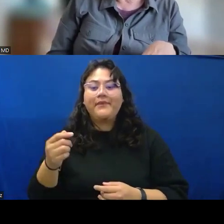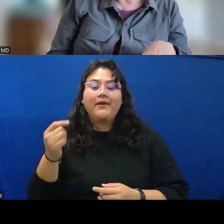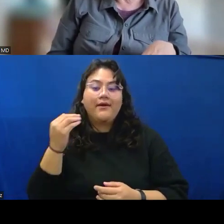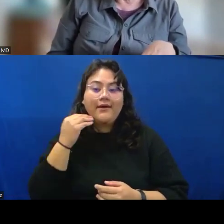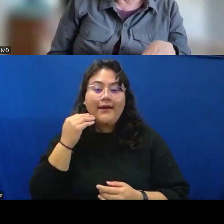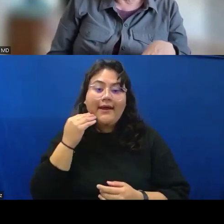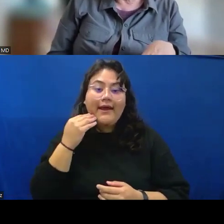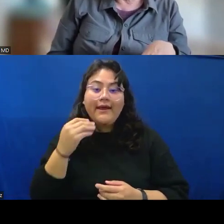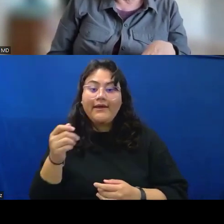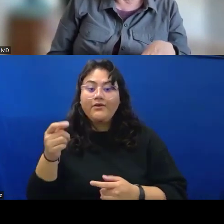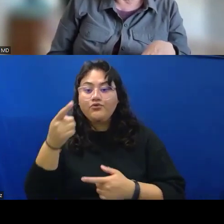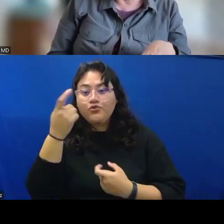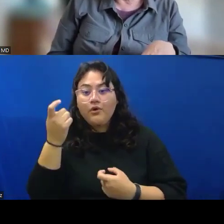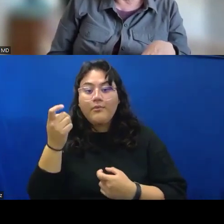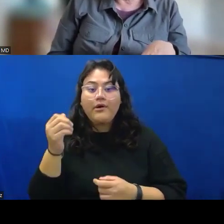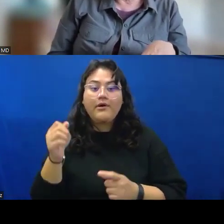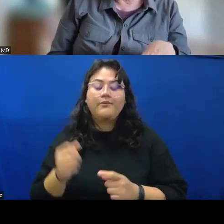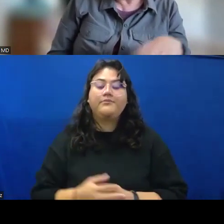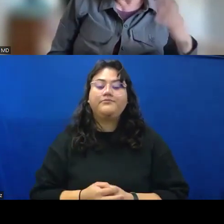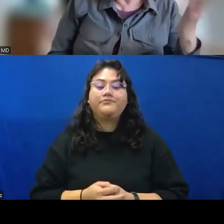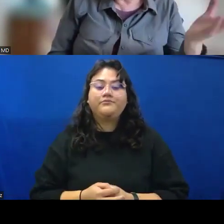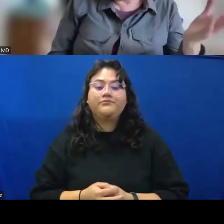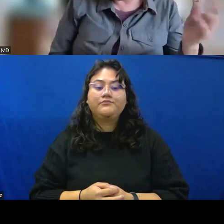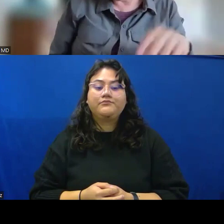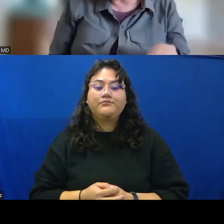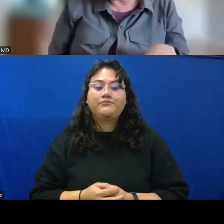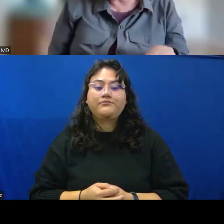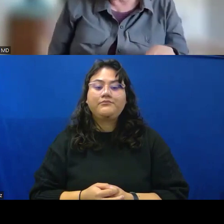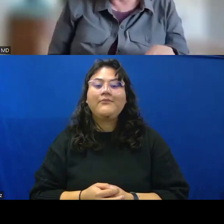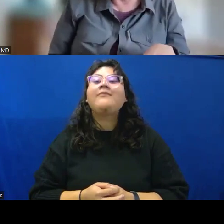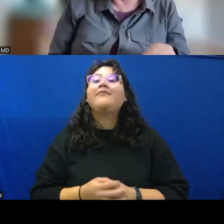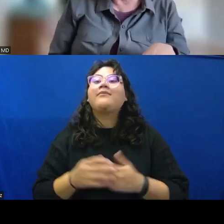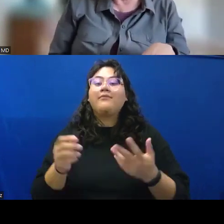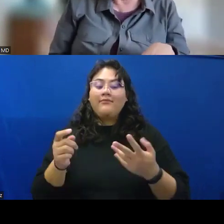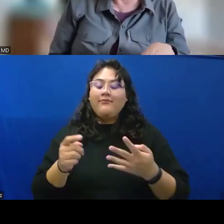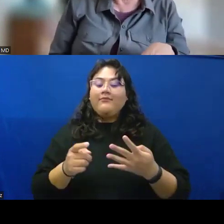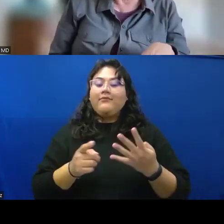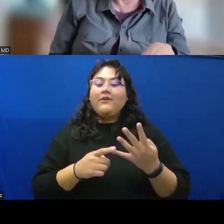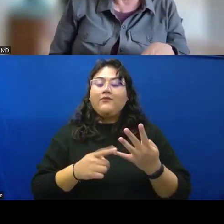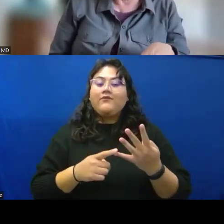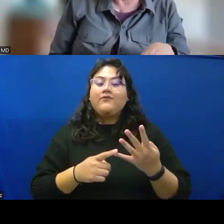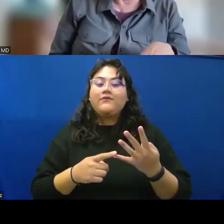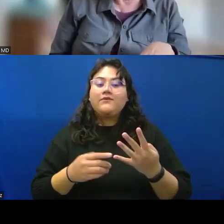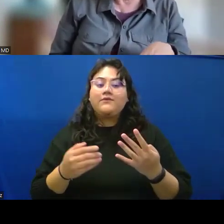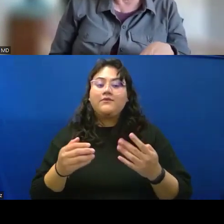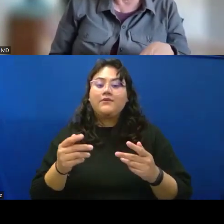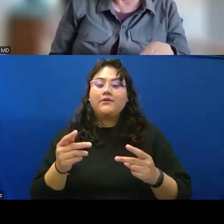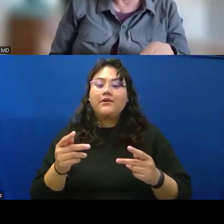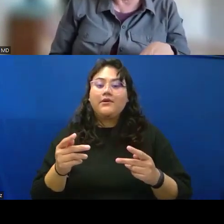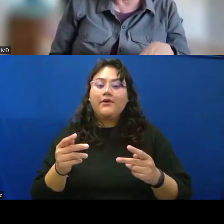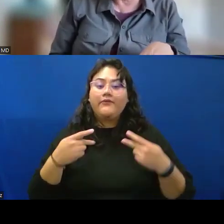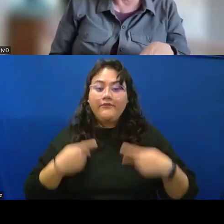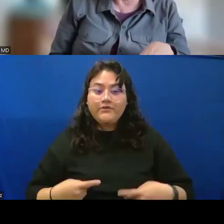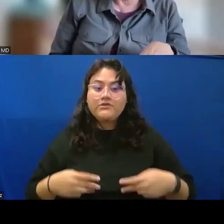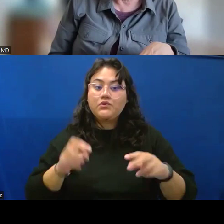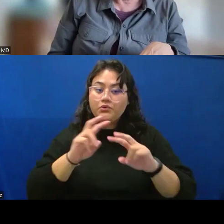Then there's a physical exam. The doctor will do an exam and note features that are associated with being deaf, such as different